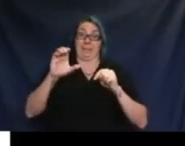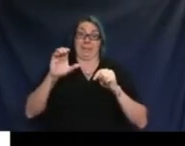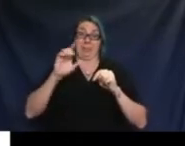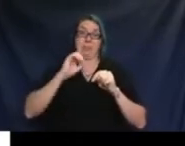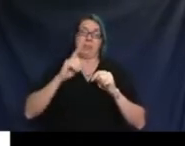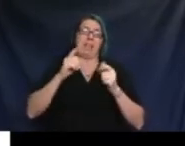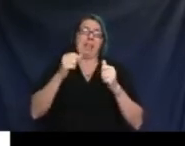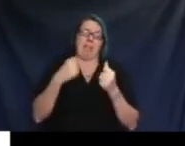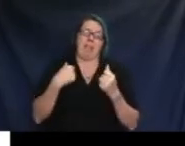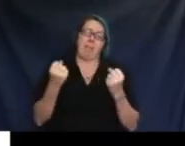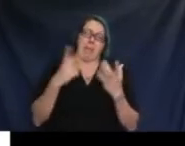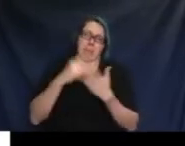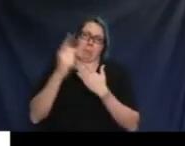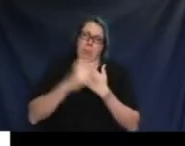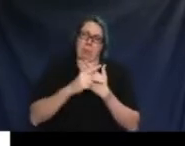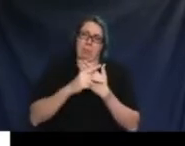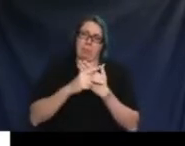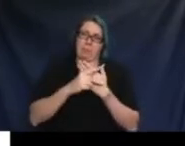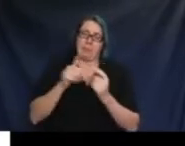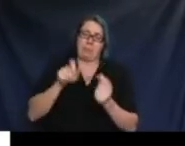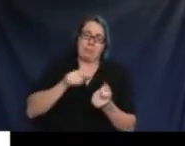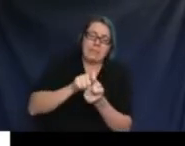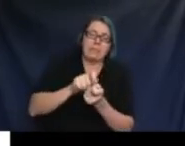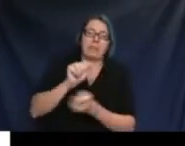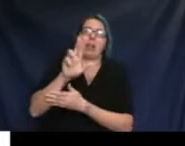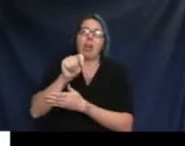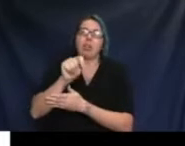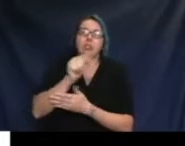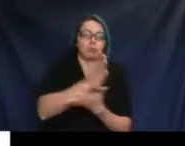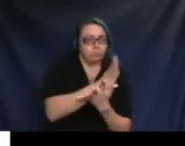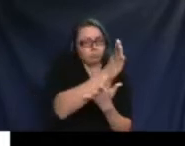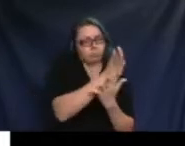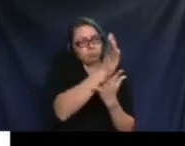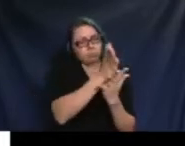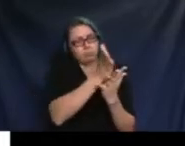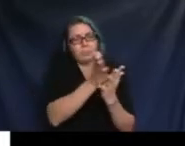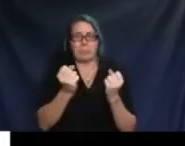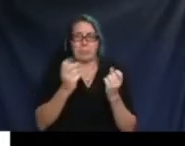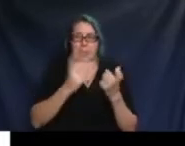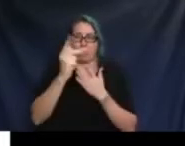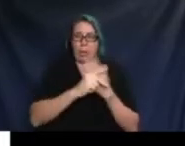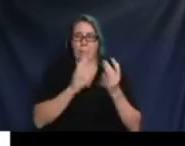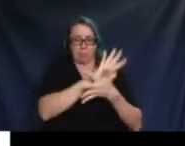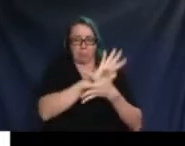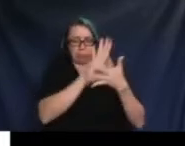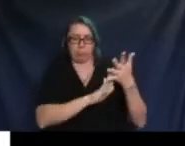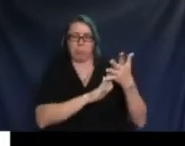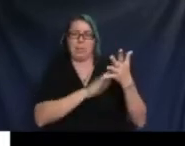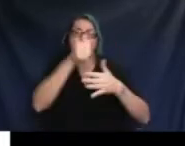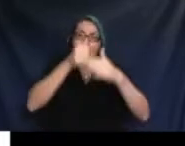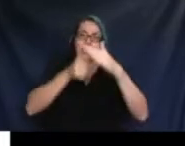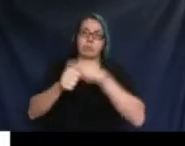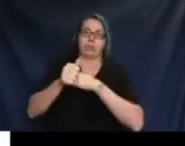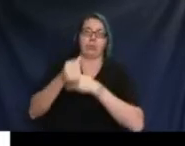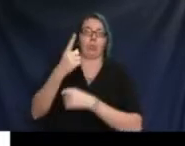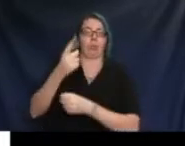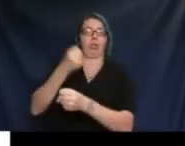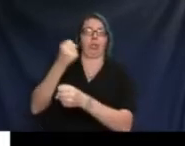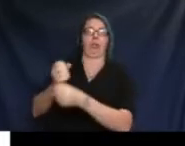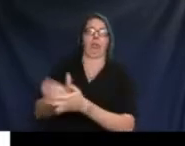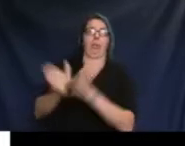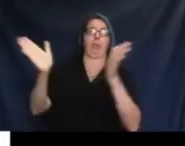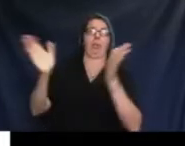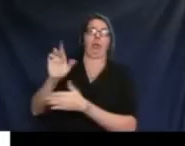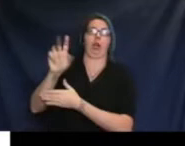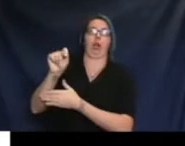programs to apply to do a project as part of the year of public art, you can certainly do that. This project has